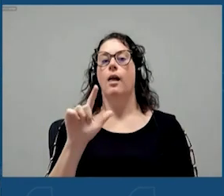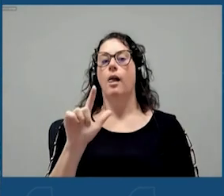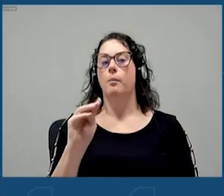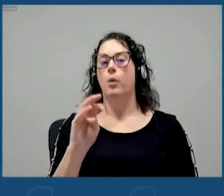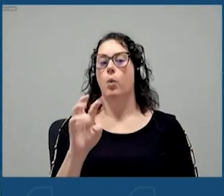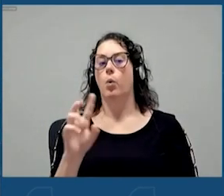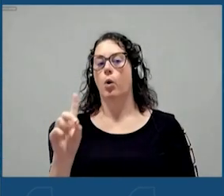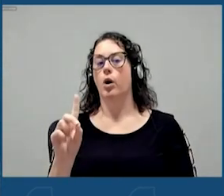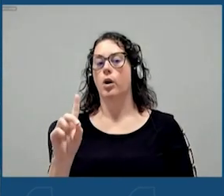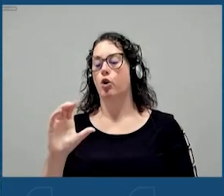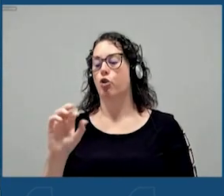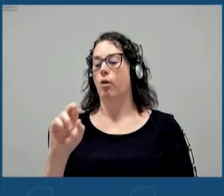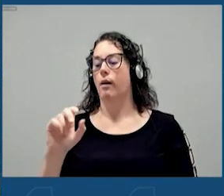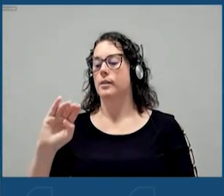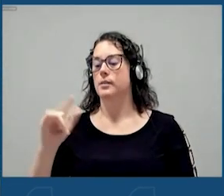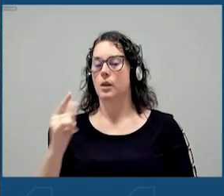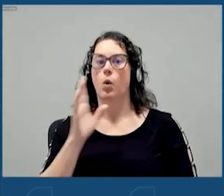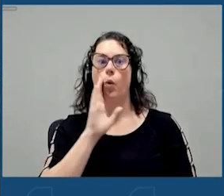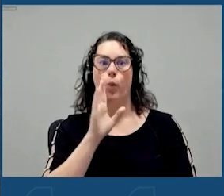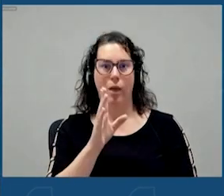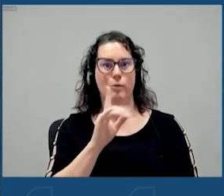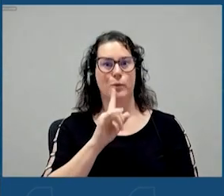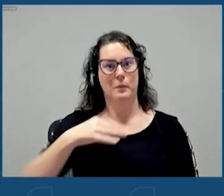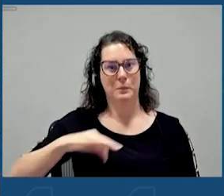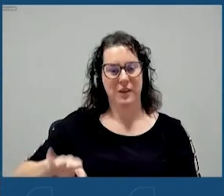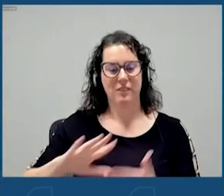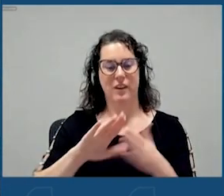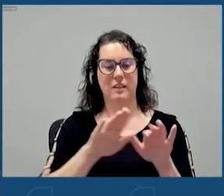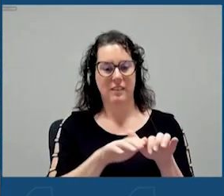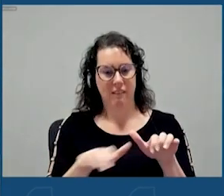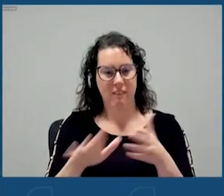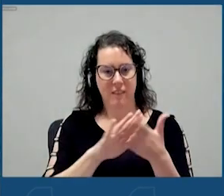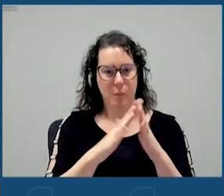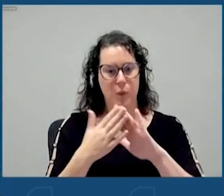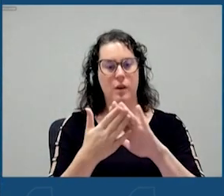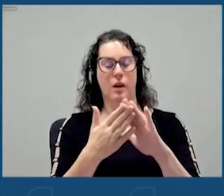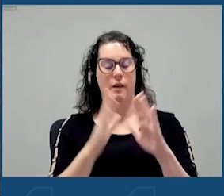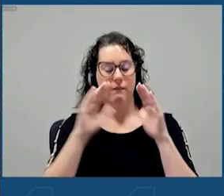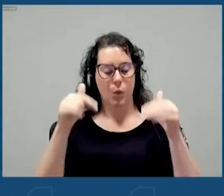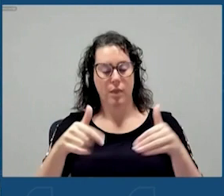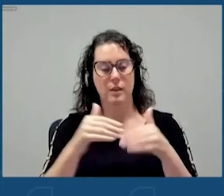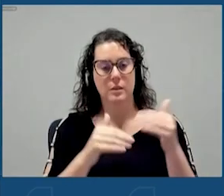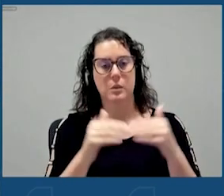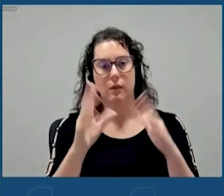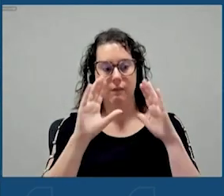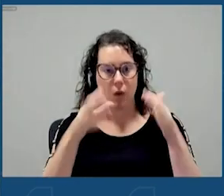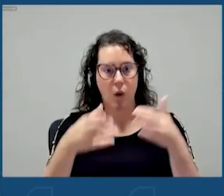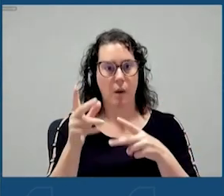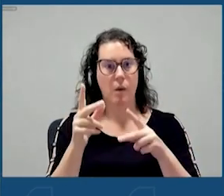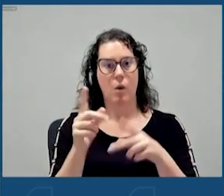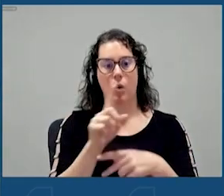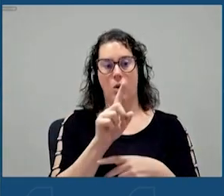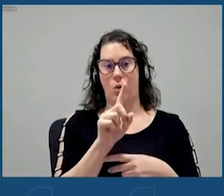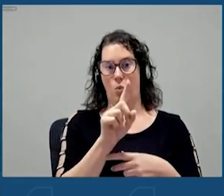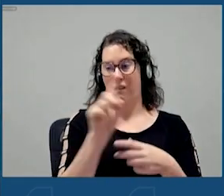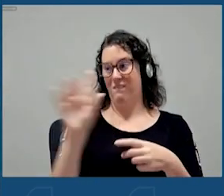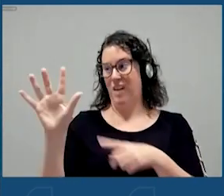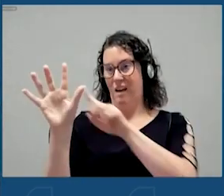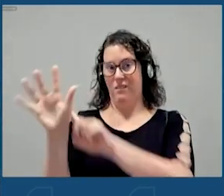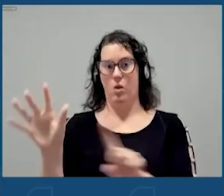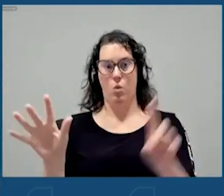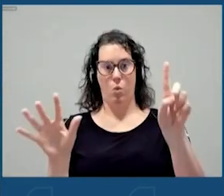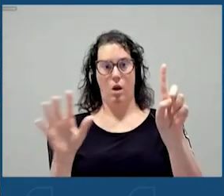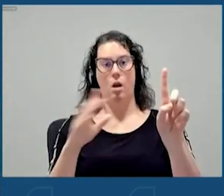to this neighborhood, and making sure that we focus on, in this particular building, the people, the 1 in 5 New Yorkers who are over